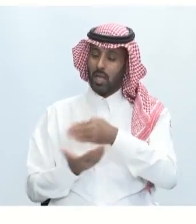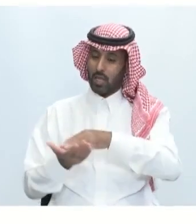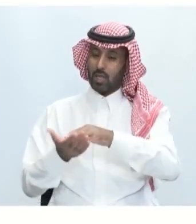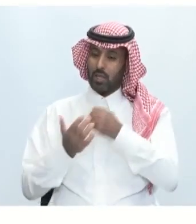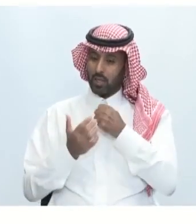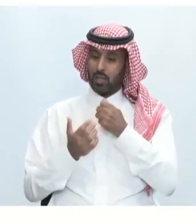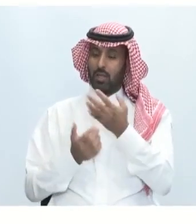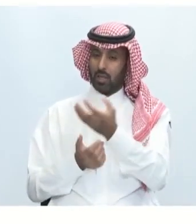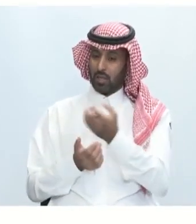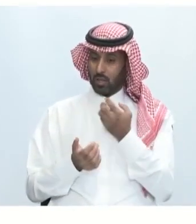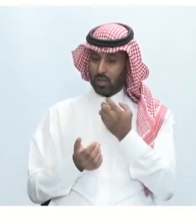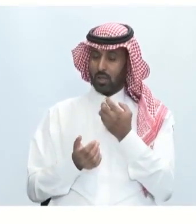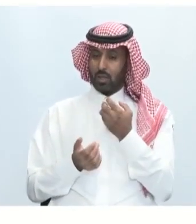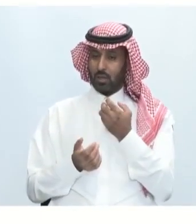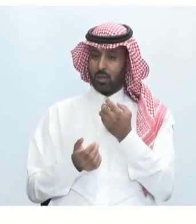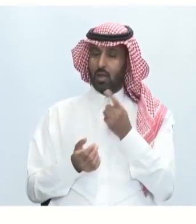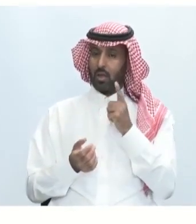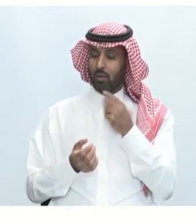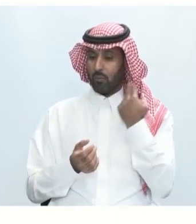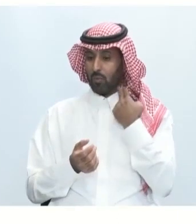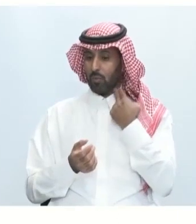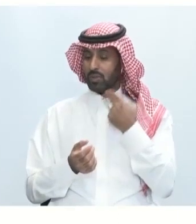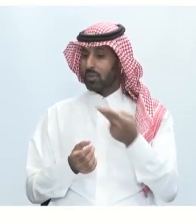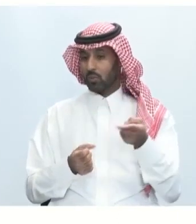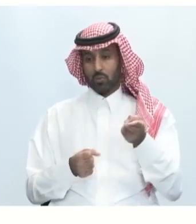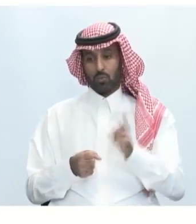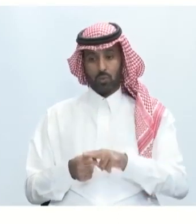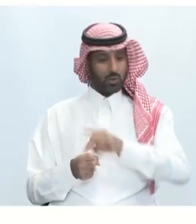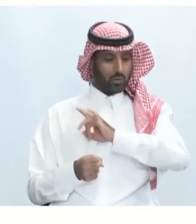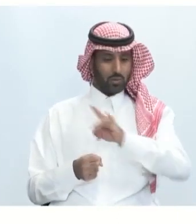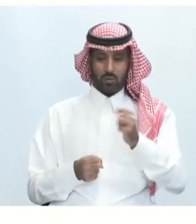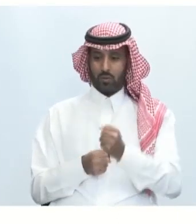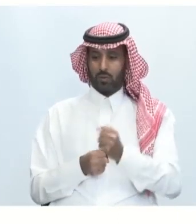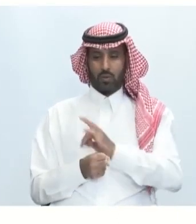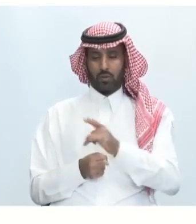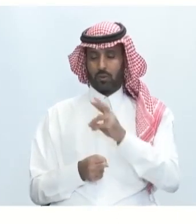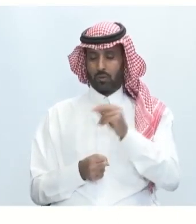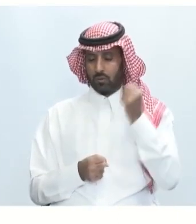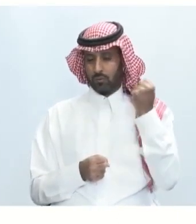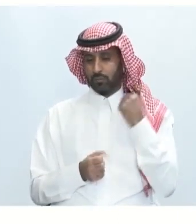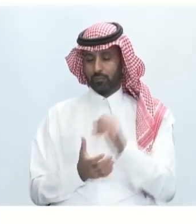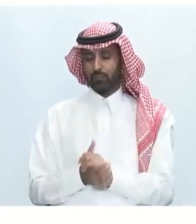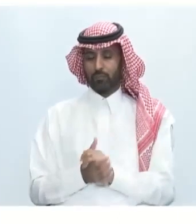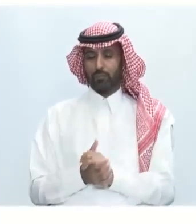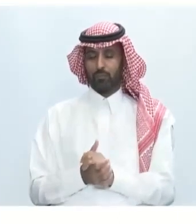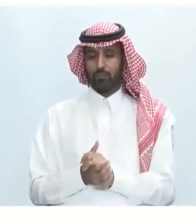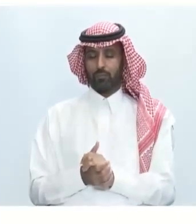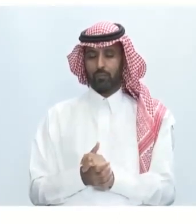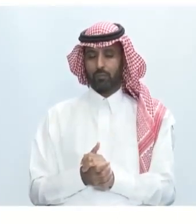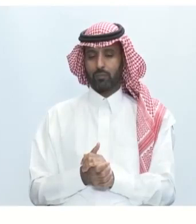here. That he promised that he would never do anything like that to him